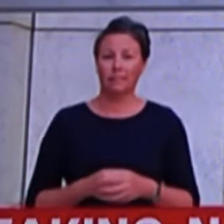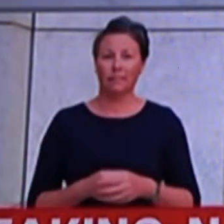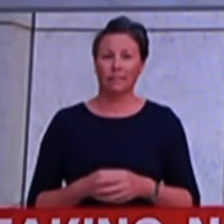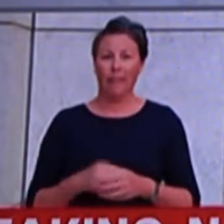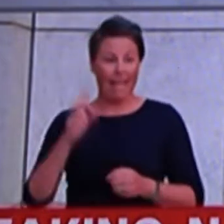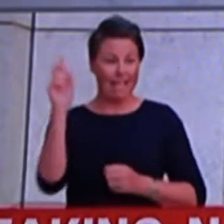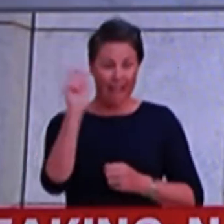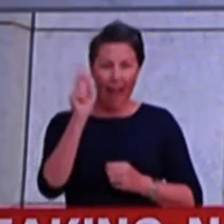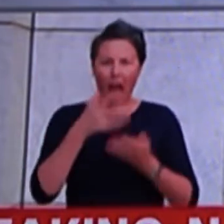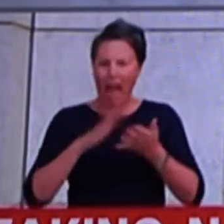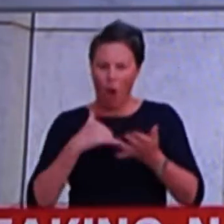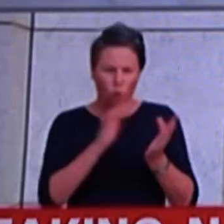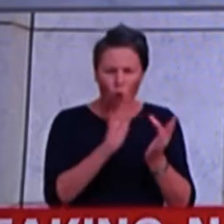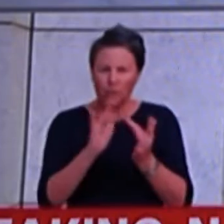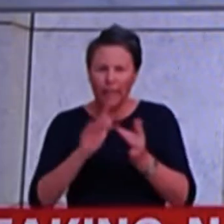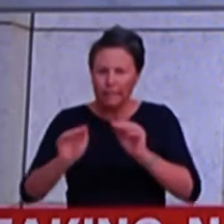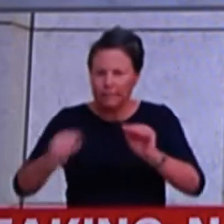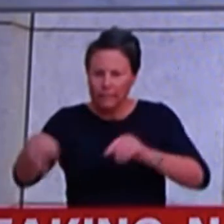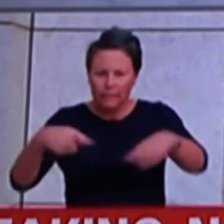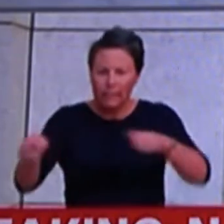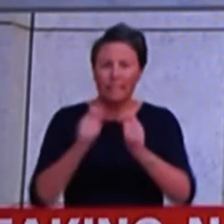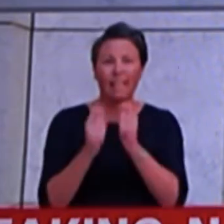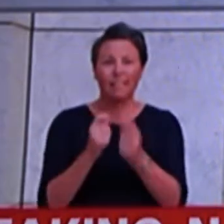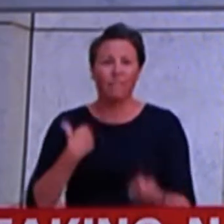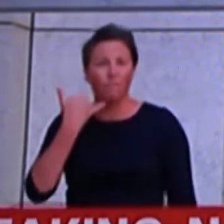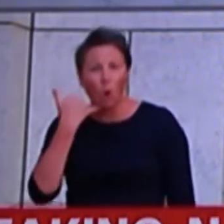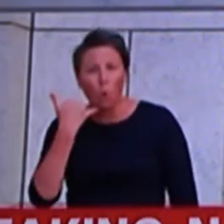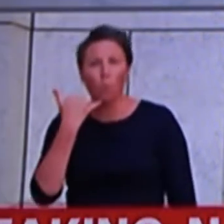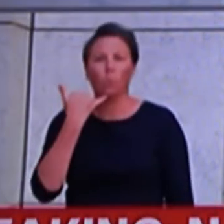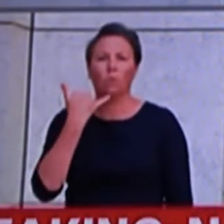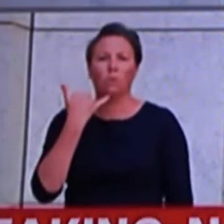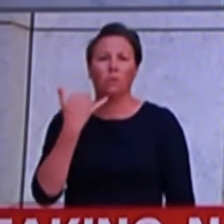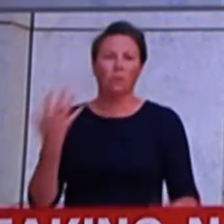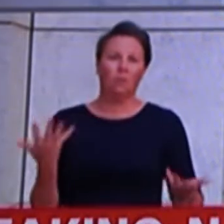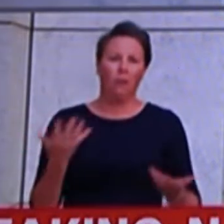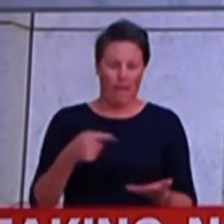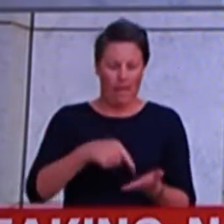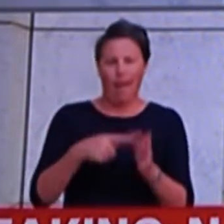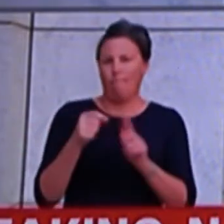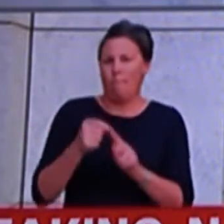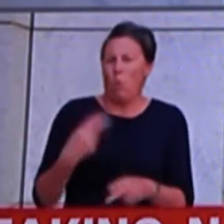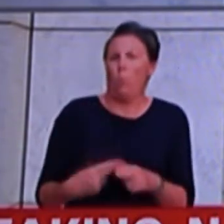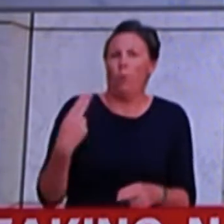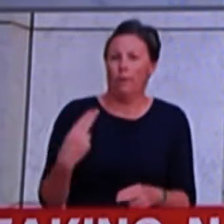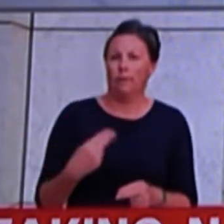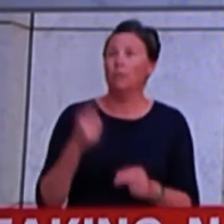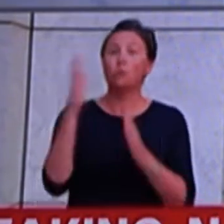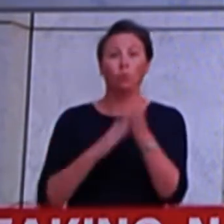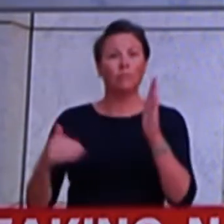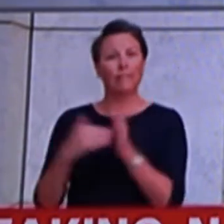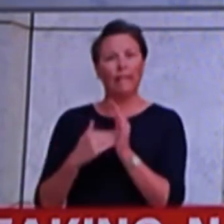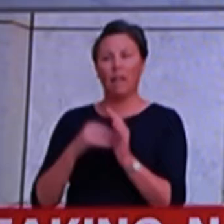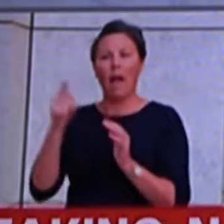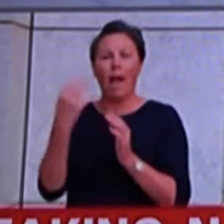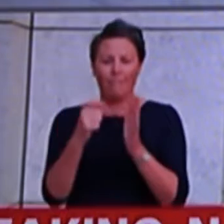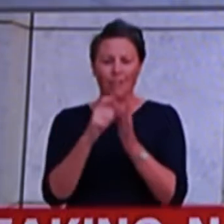undertaken manually, and this will speed up. Now, I notice in New Zealand they're looking to ask people to keep diaries of these things. We think